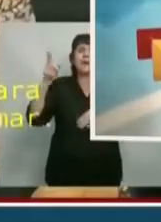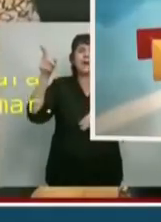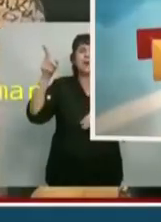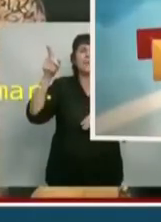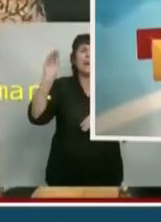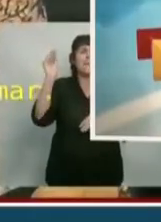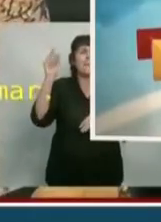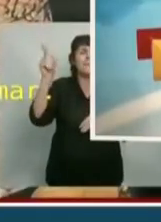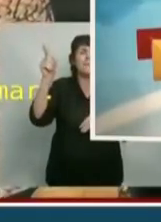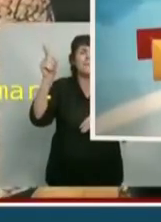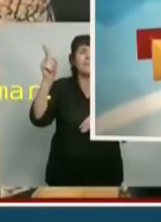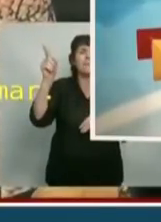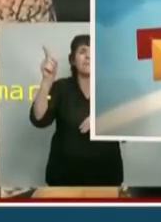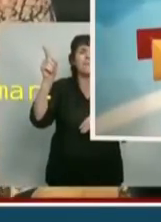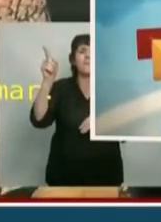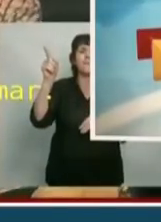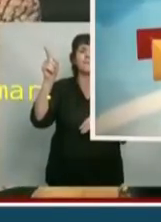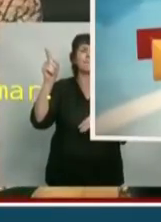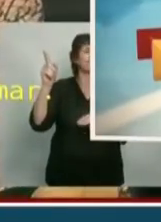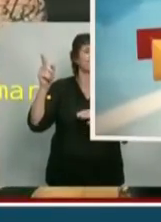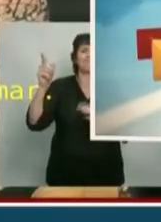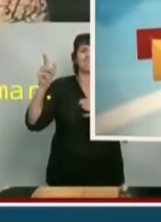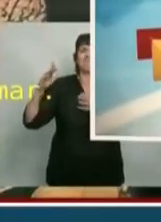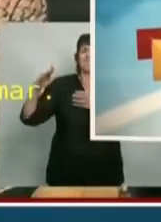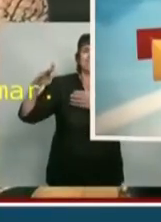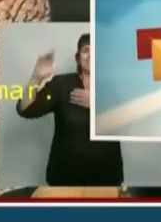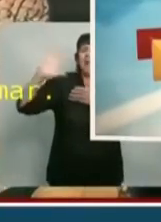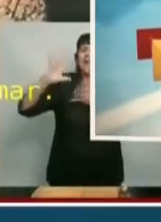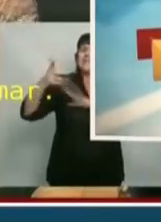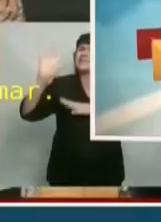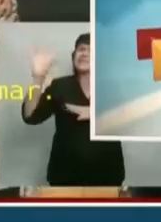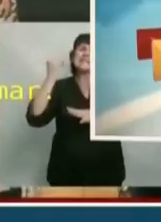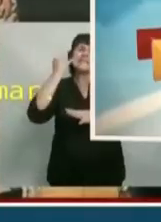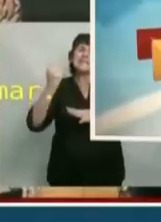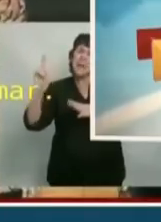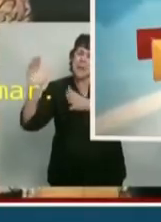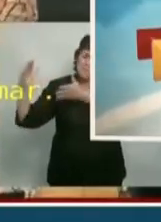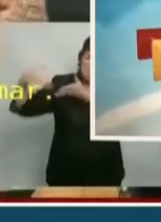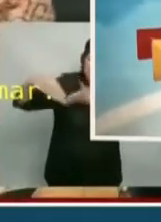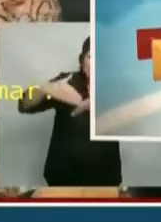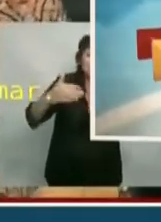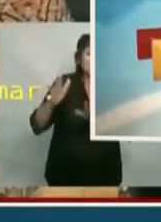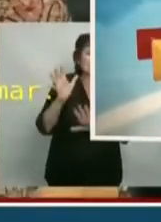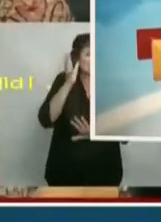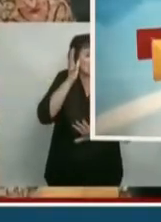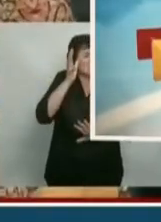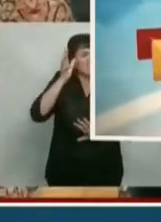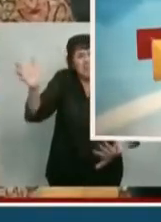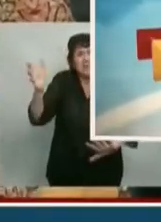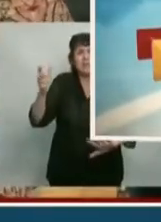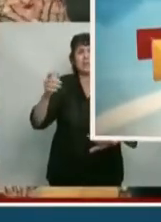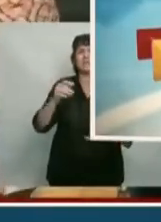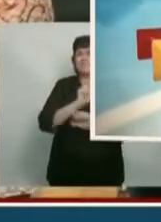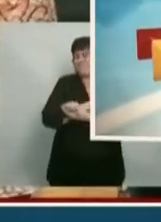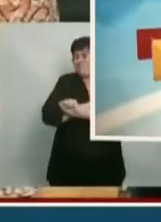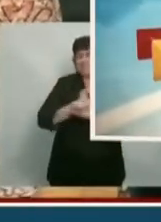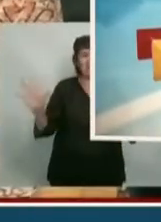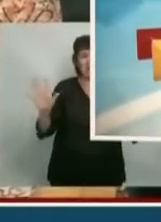that sooner or later, most definitely, through Lula, through her, through another options,